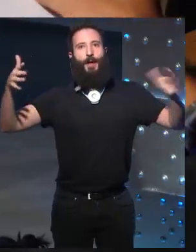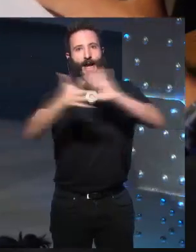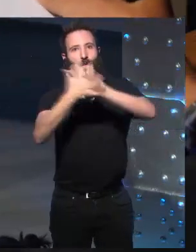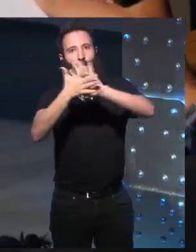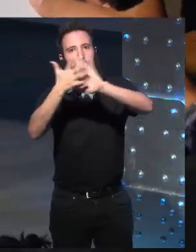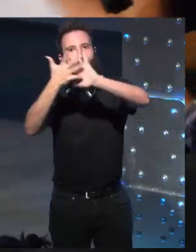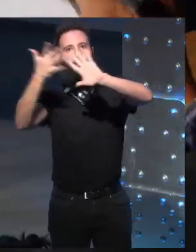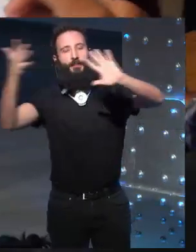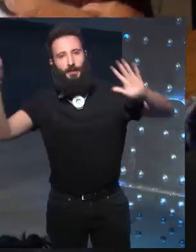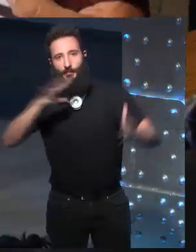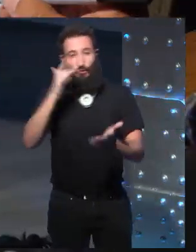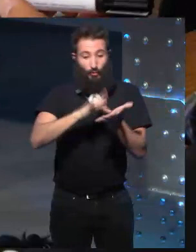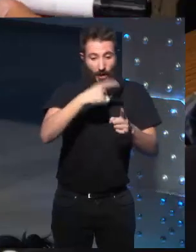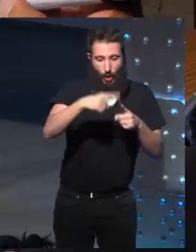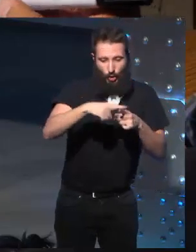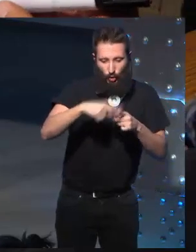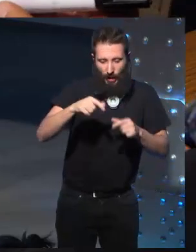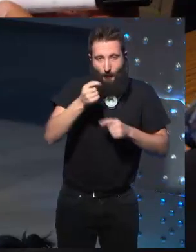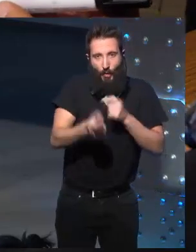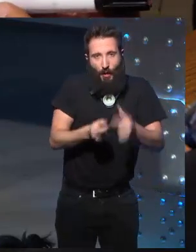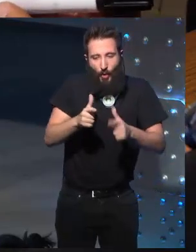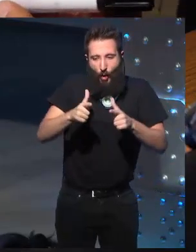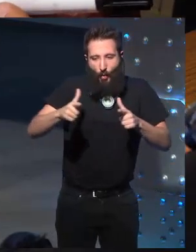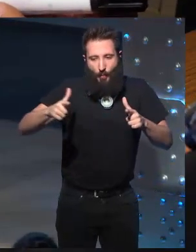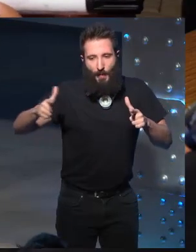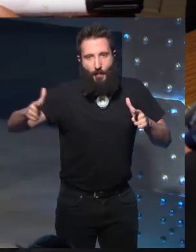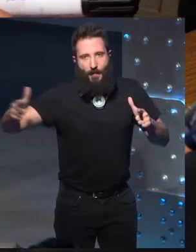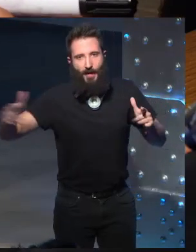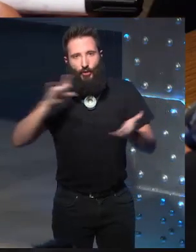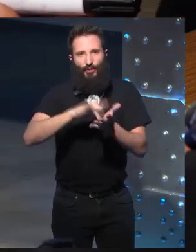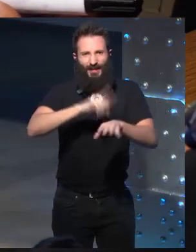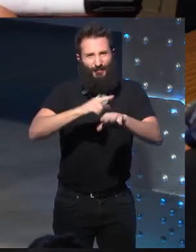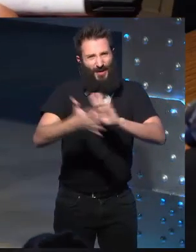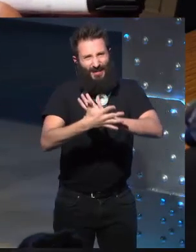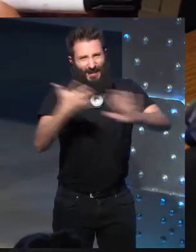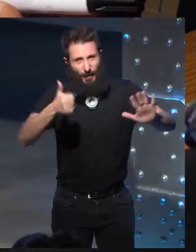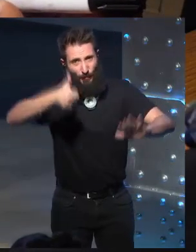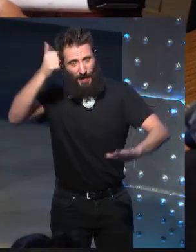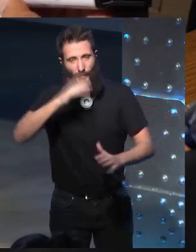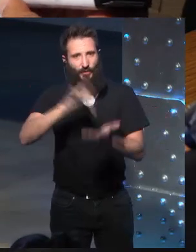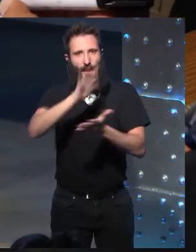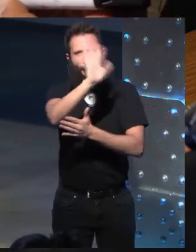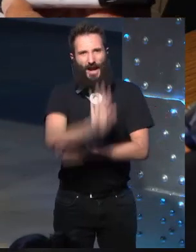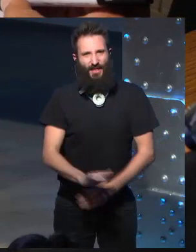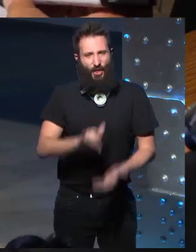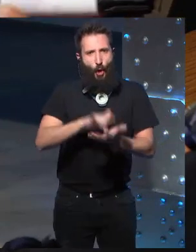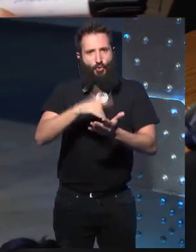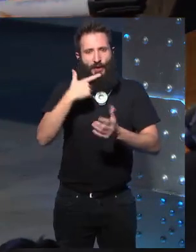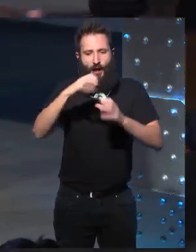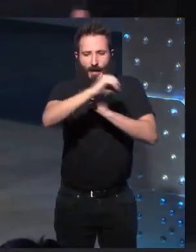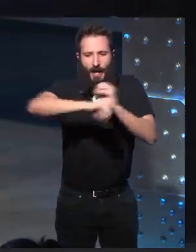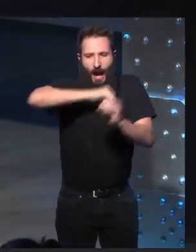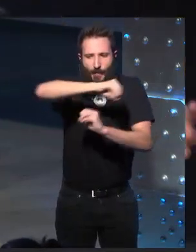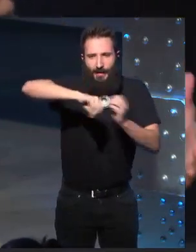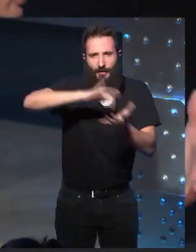go further apart faster, as if there was some anti-gravity thing around. Gravity, as I